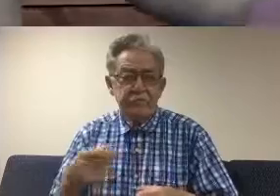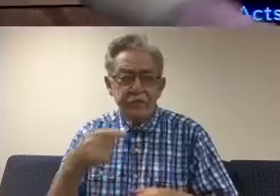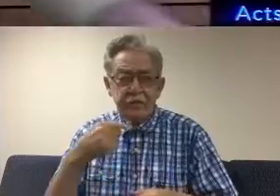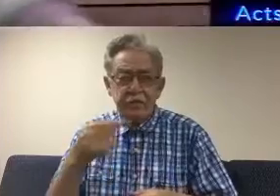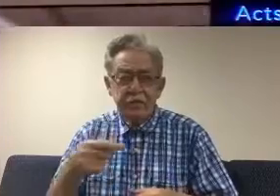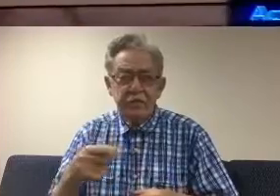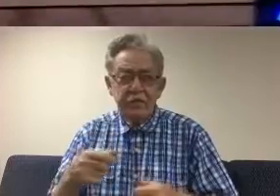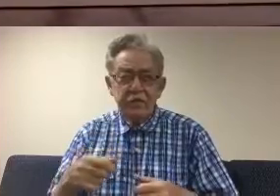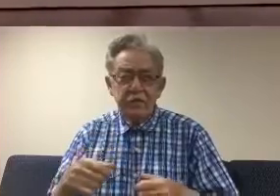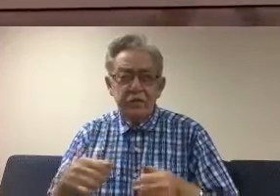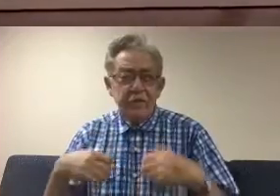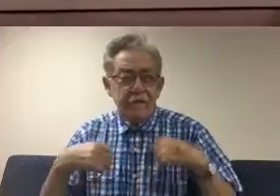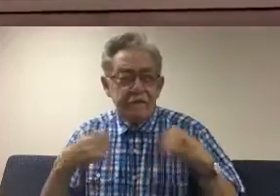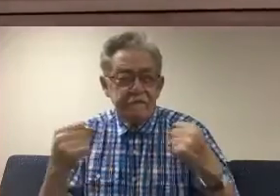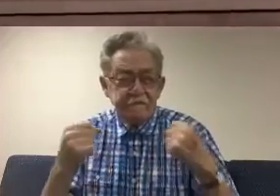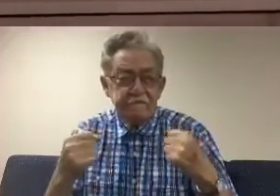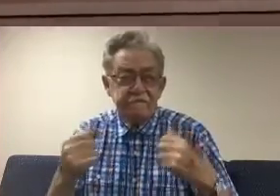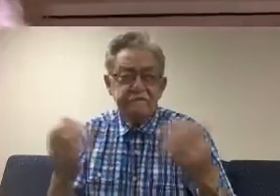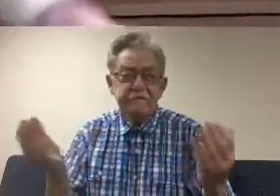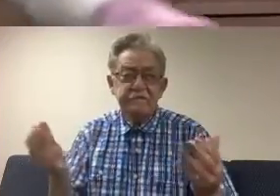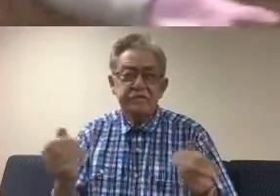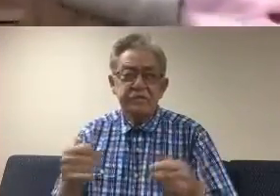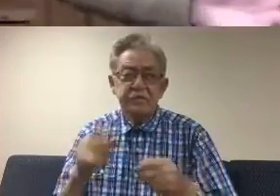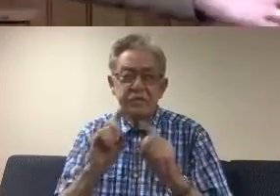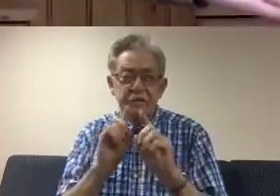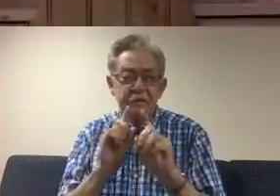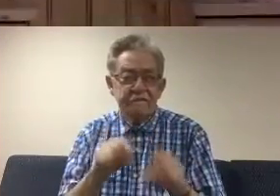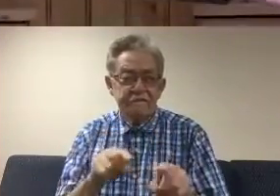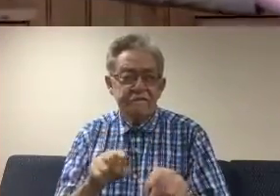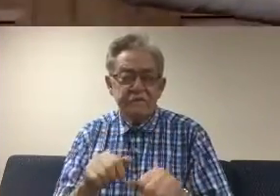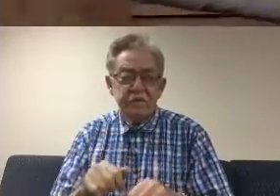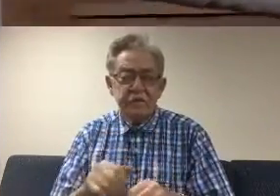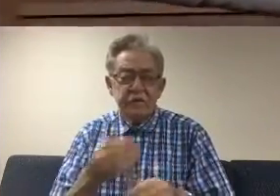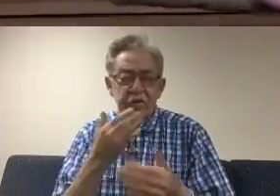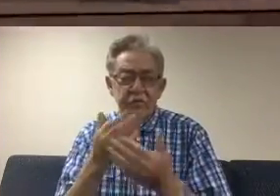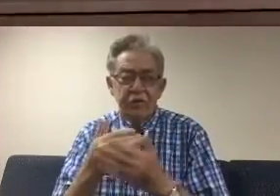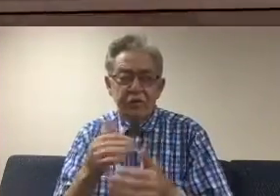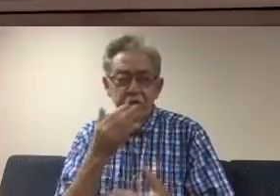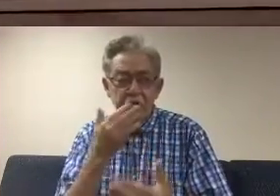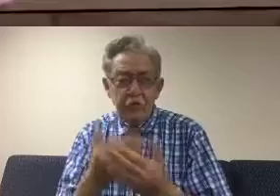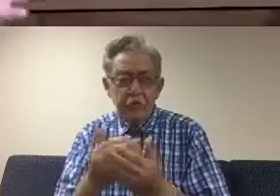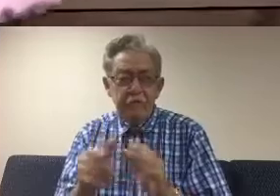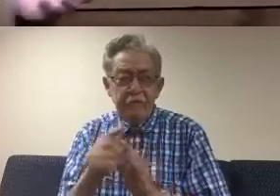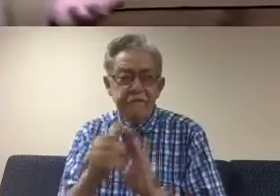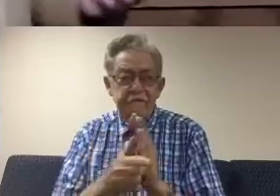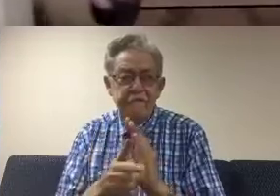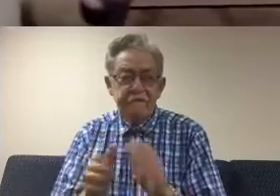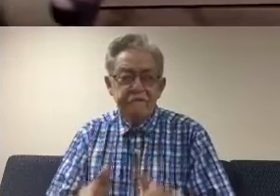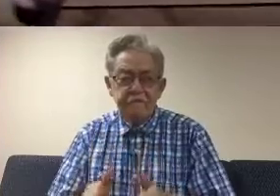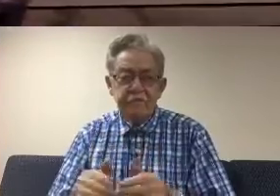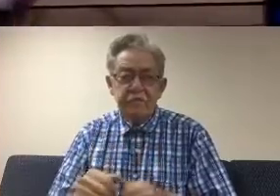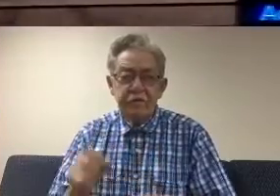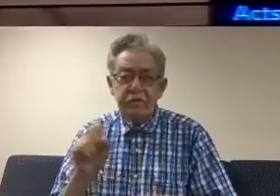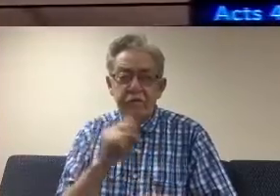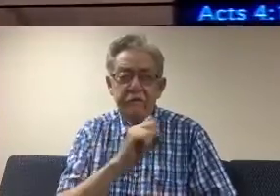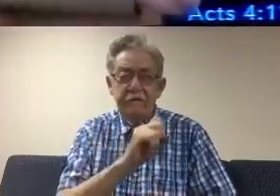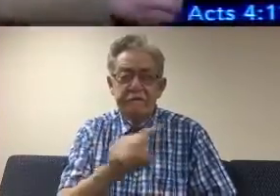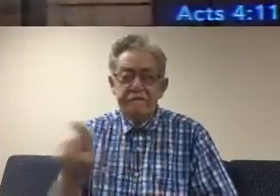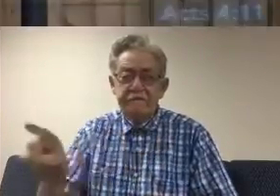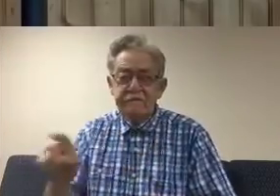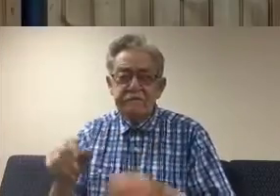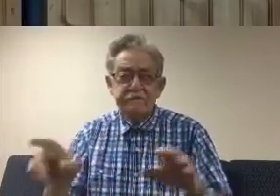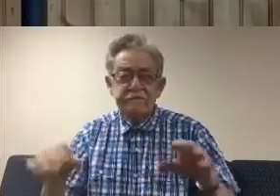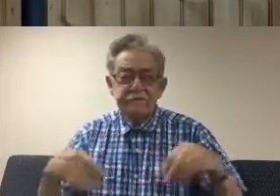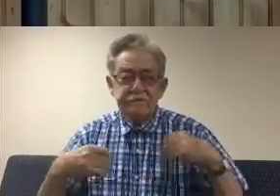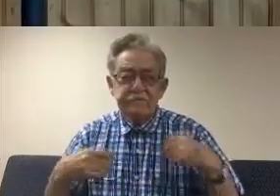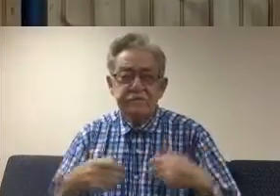power, by what power. They knew the answer to the question like a good lawyer. They already knew what the answer was to the question that they were asking. But they didn't expect